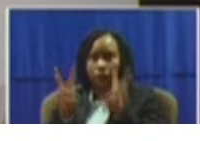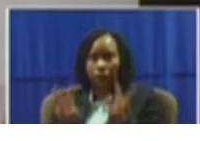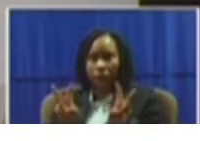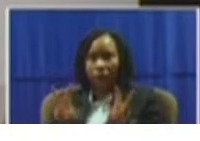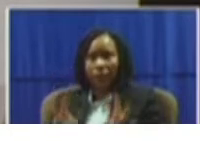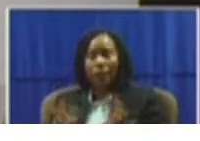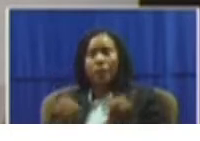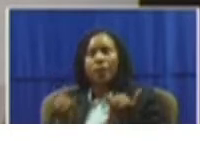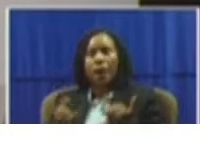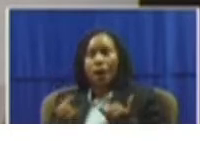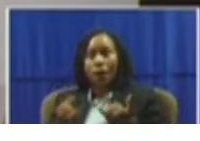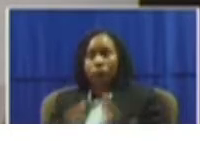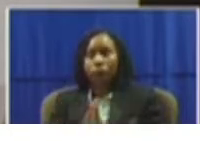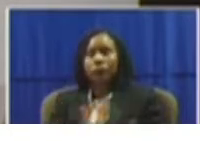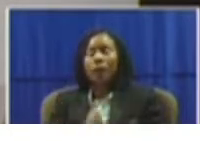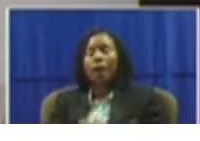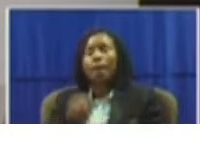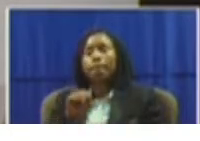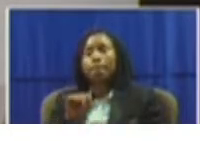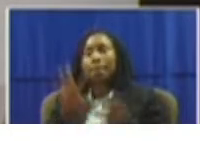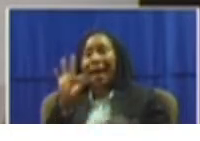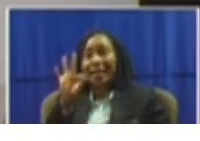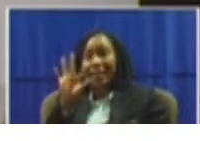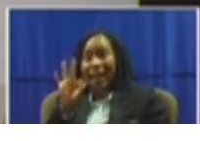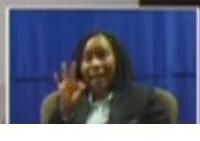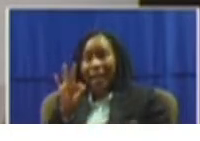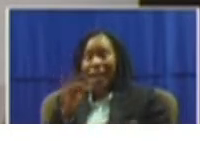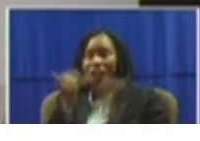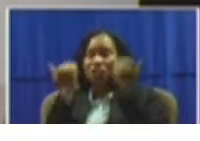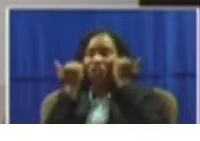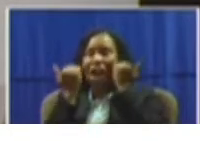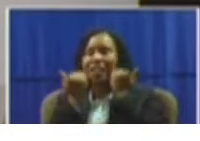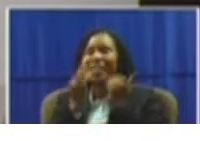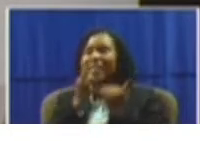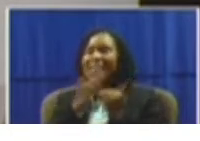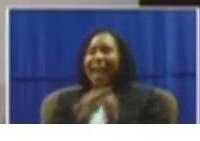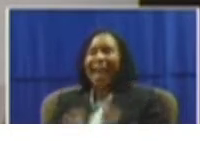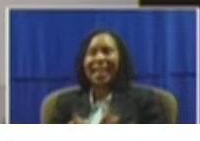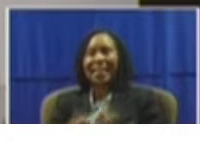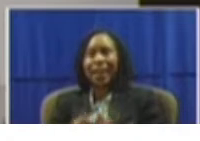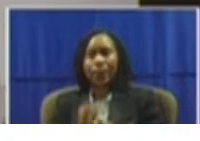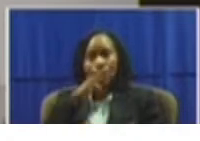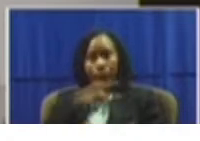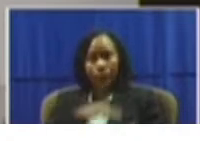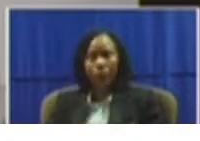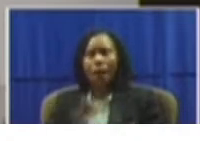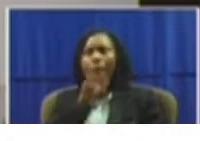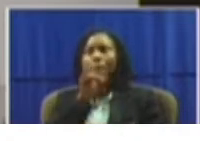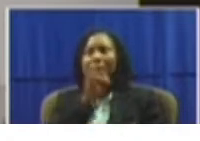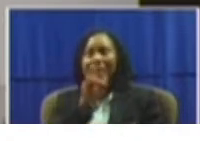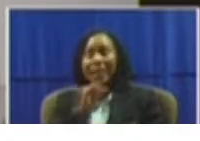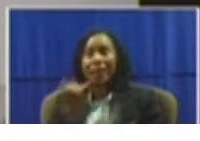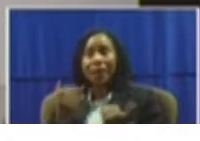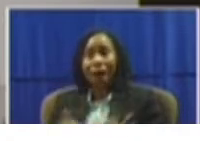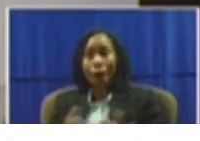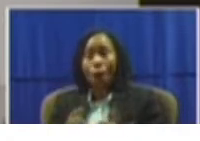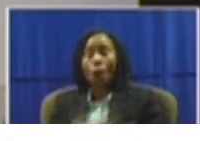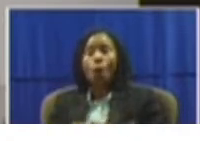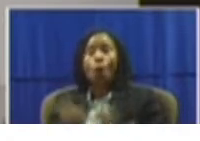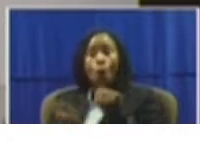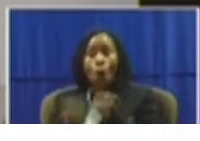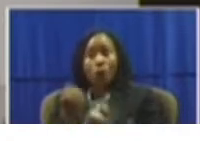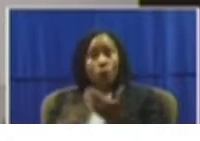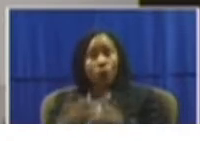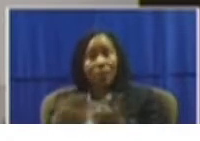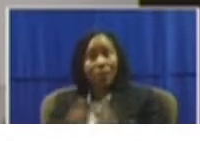on Monday the judge said it is not urgent, does that not mean it is not in the court processes for it to be